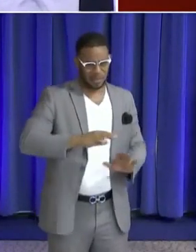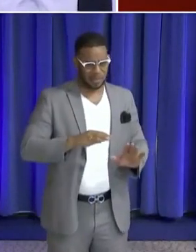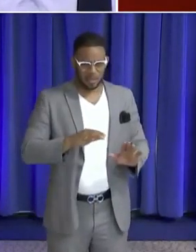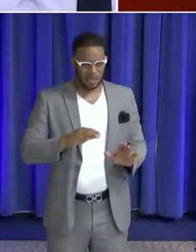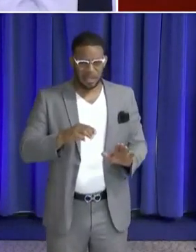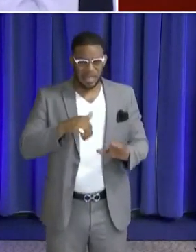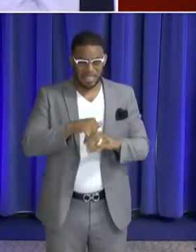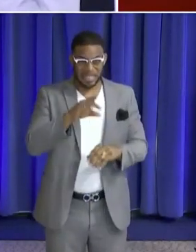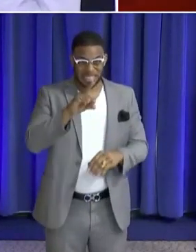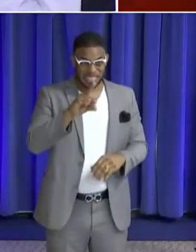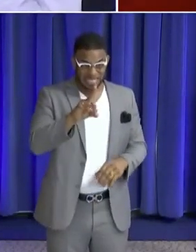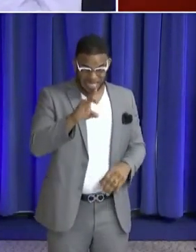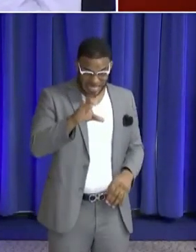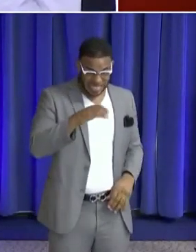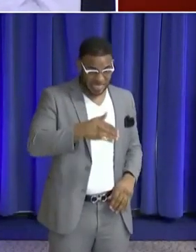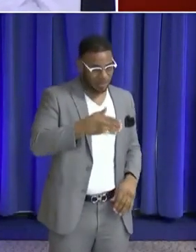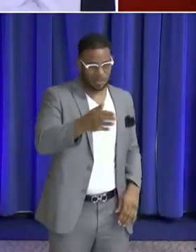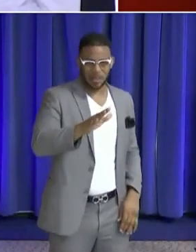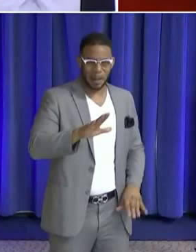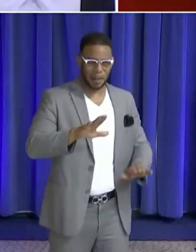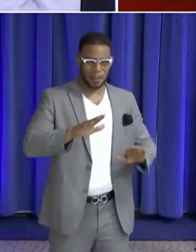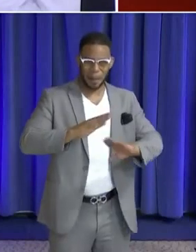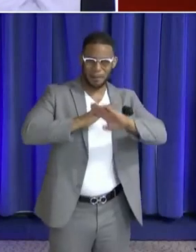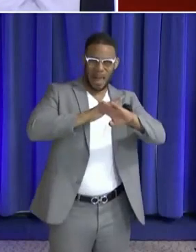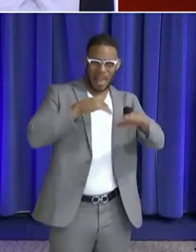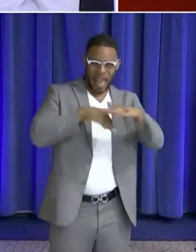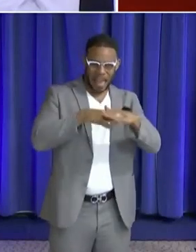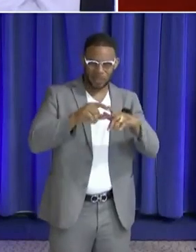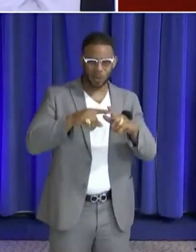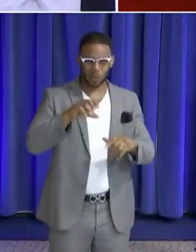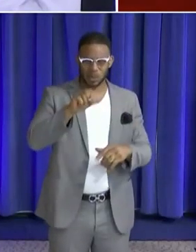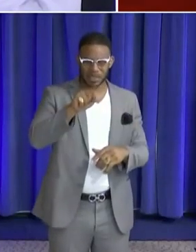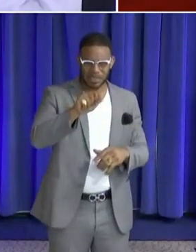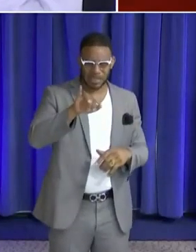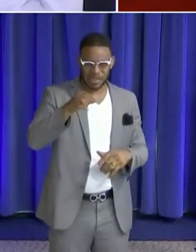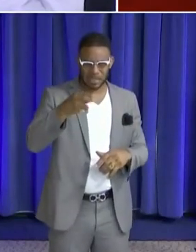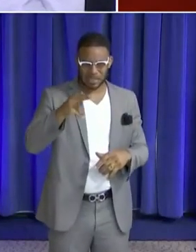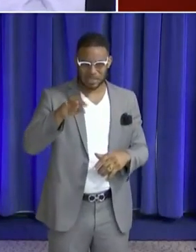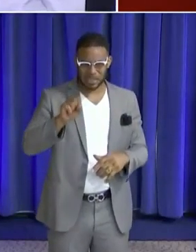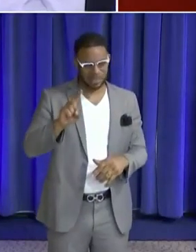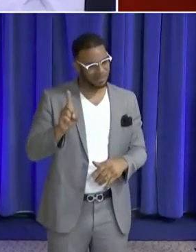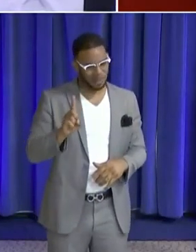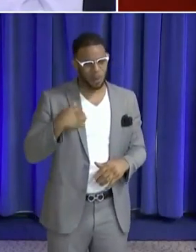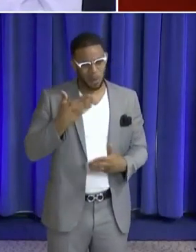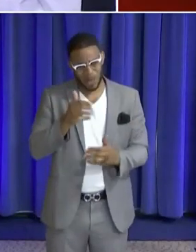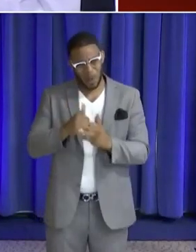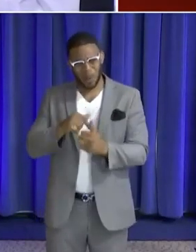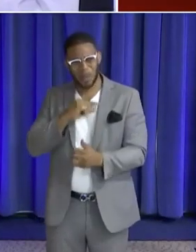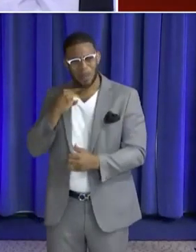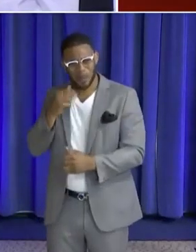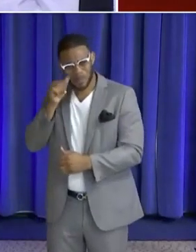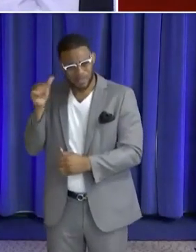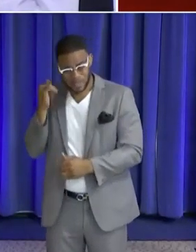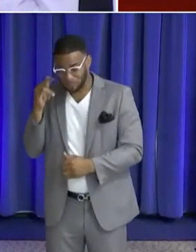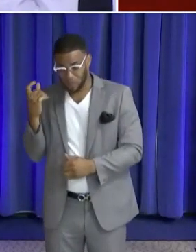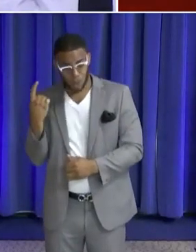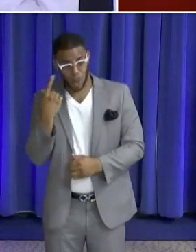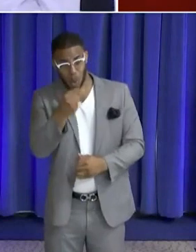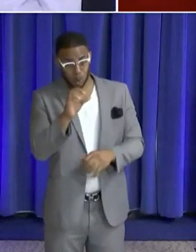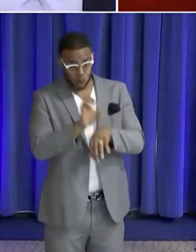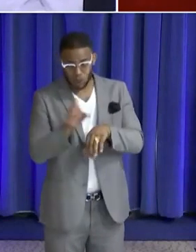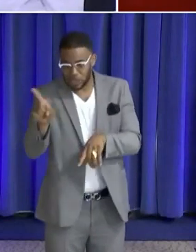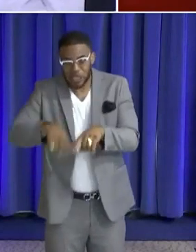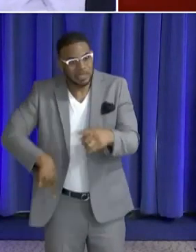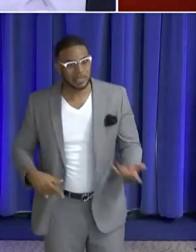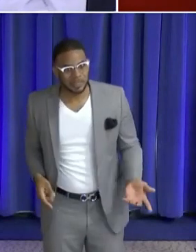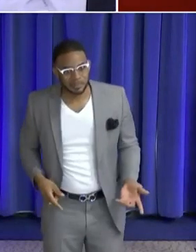into the district, blocking access to St. John's. We were there with the bishop yesterday, and if she wanted to go to the church,